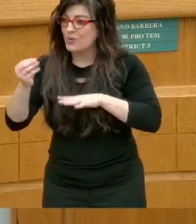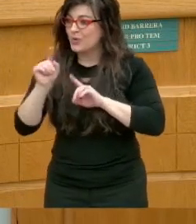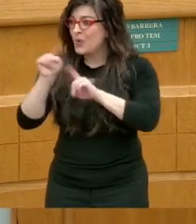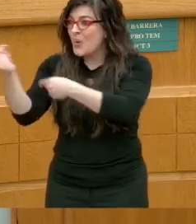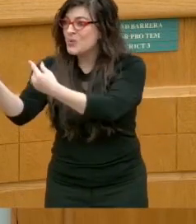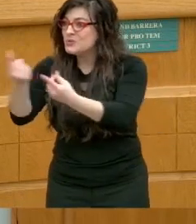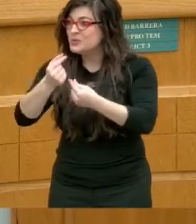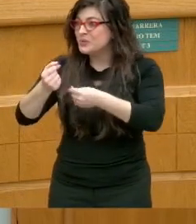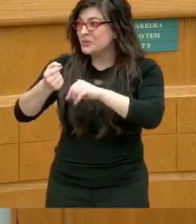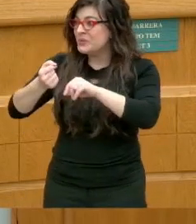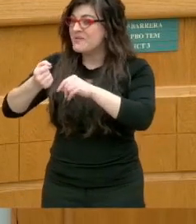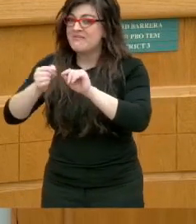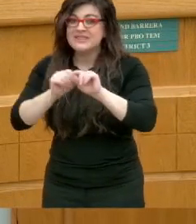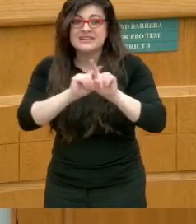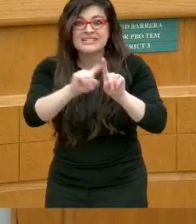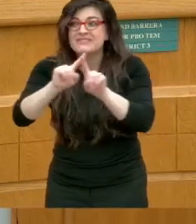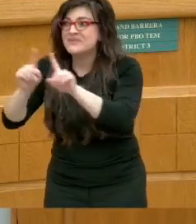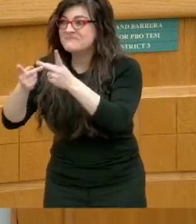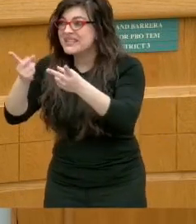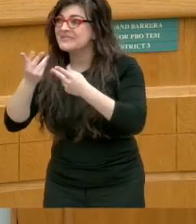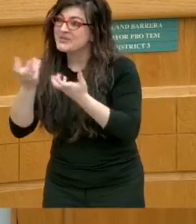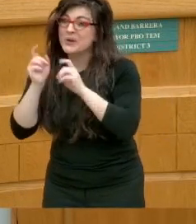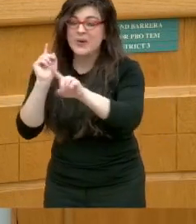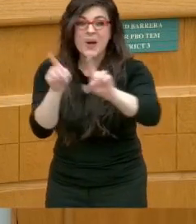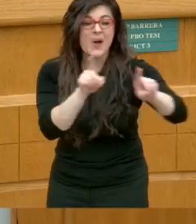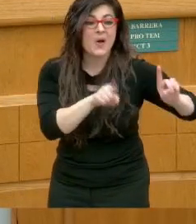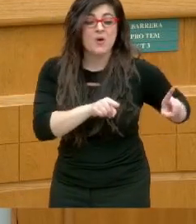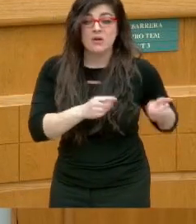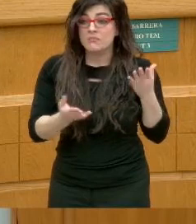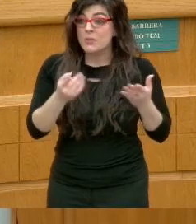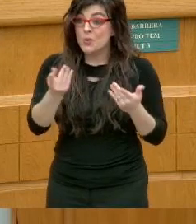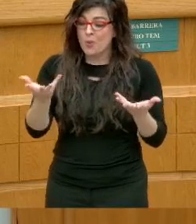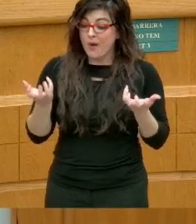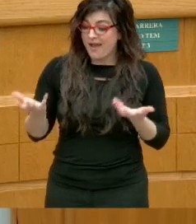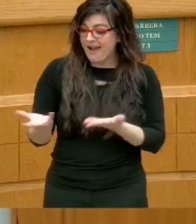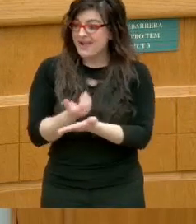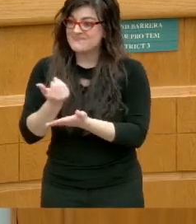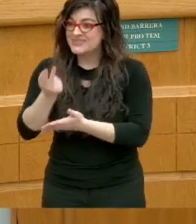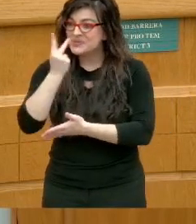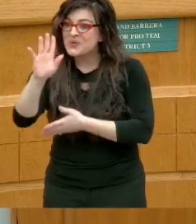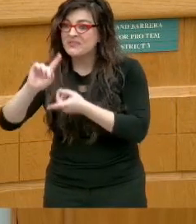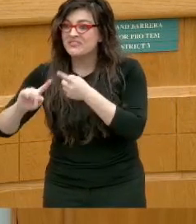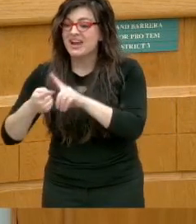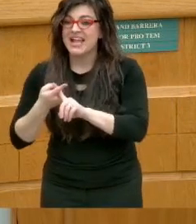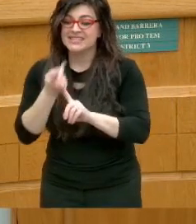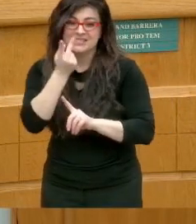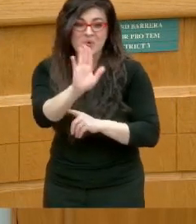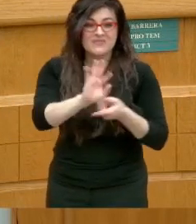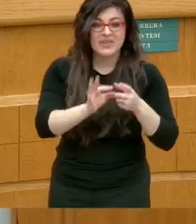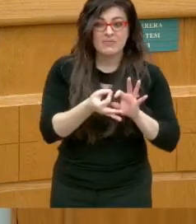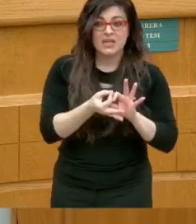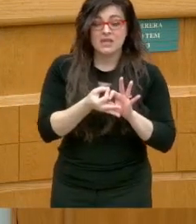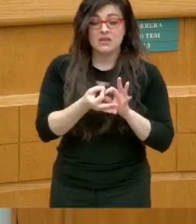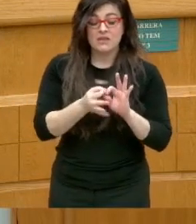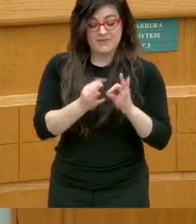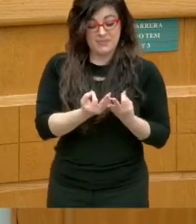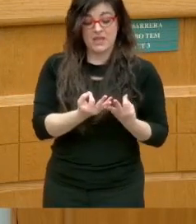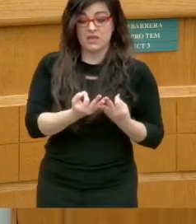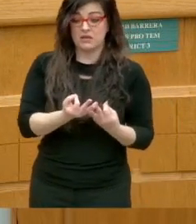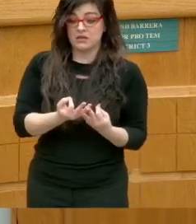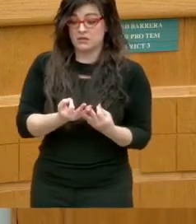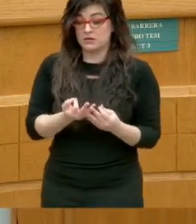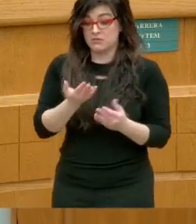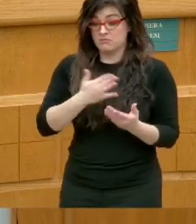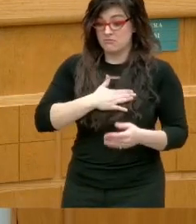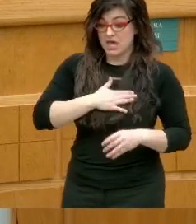go to places. I know that there's people that you're going to want to see. And while my order and the governor's order do not make it mandatory